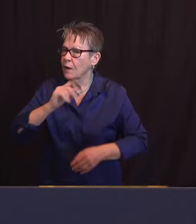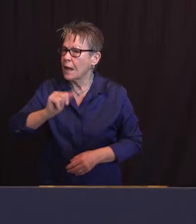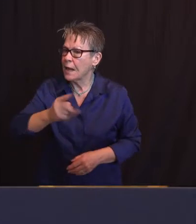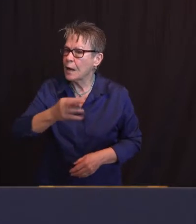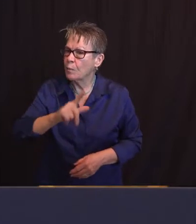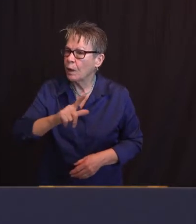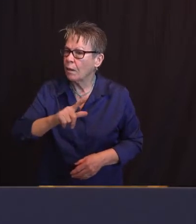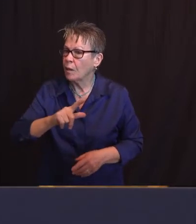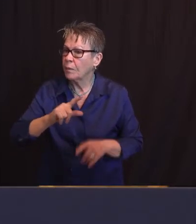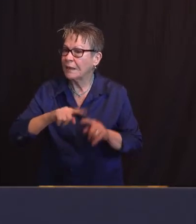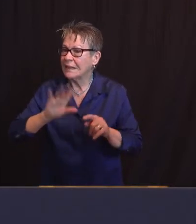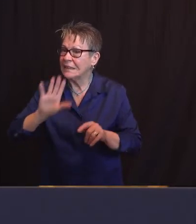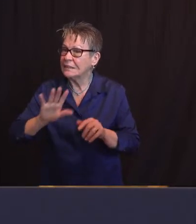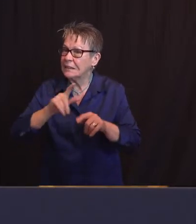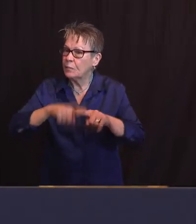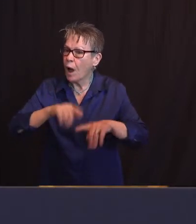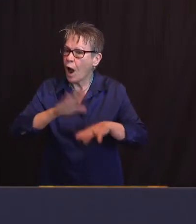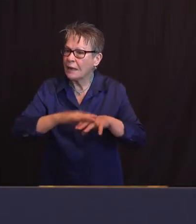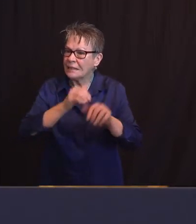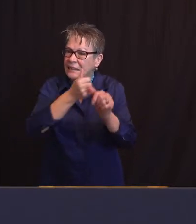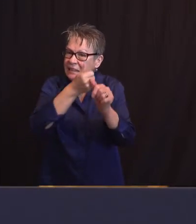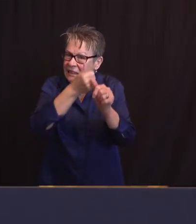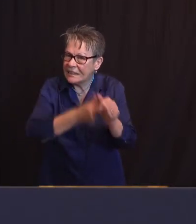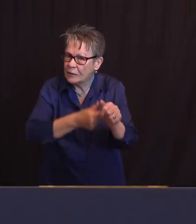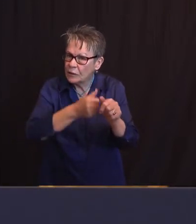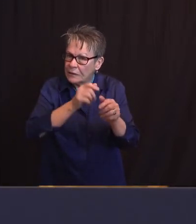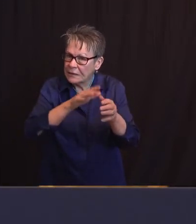You good? We got one here, please.